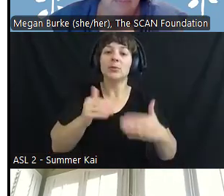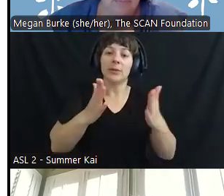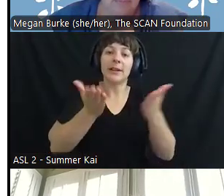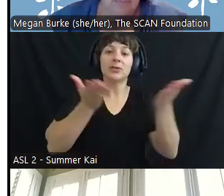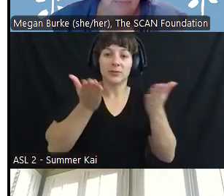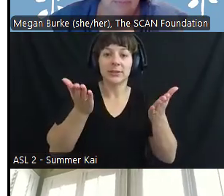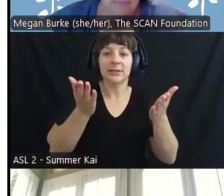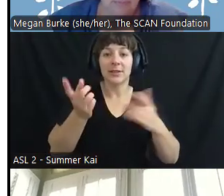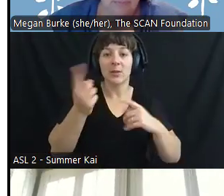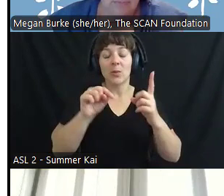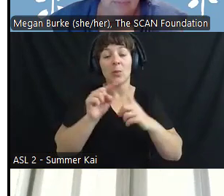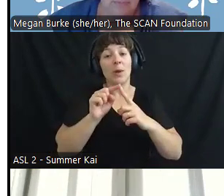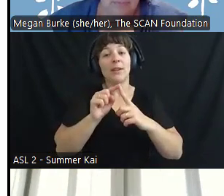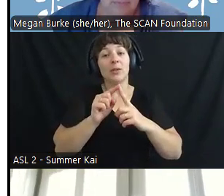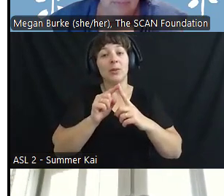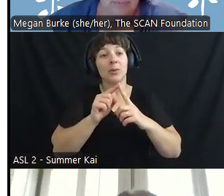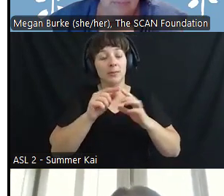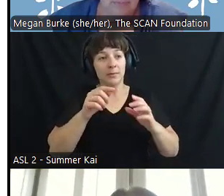speak to the health plans,